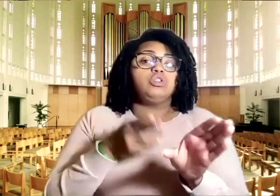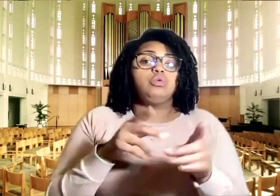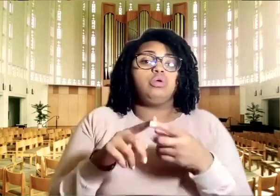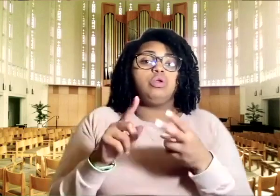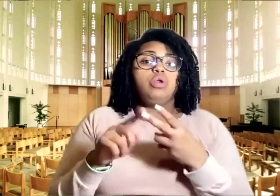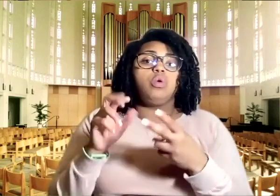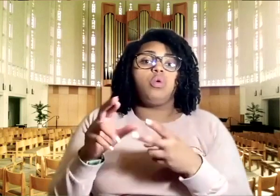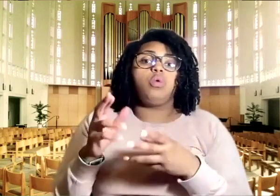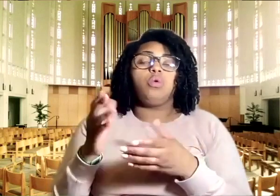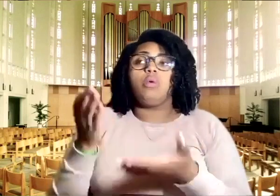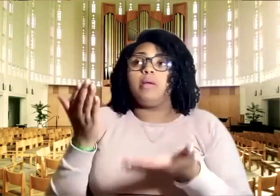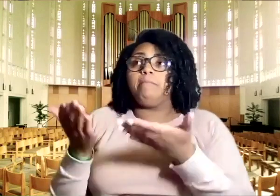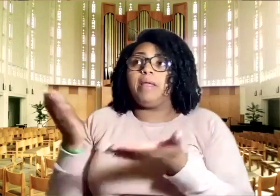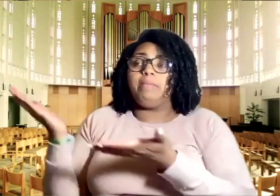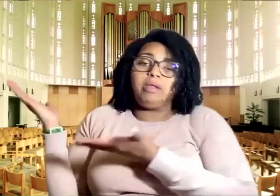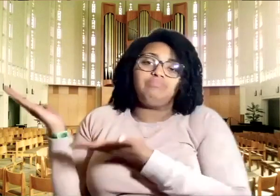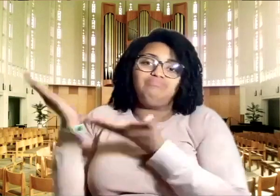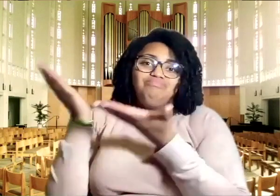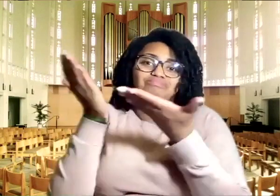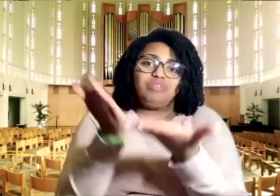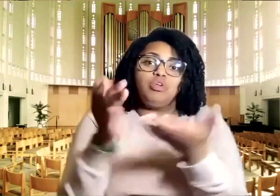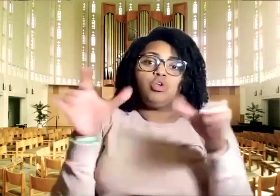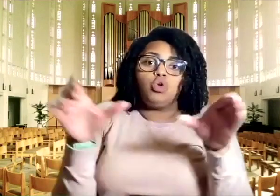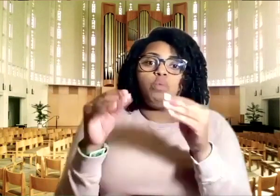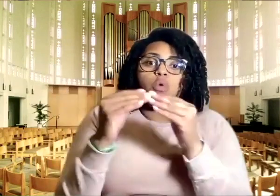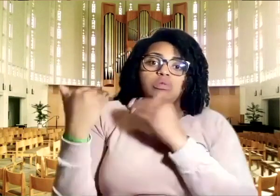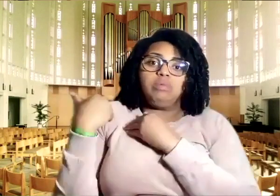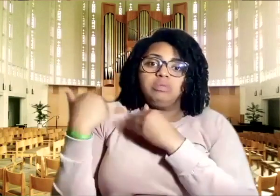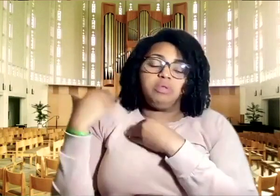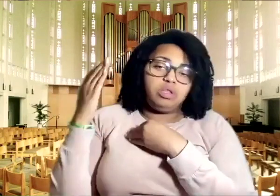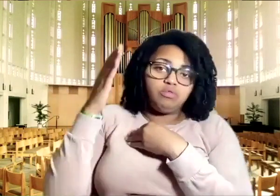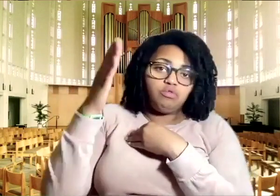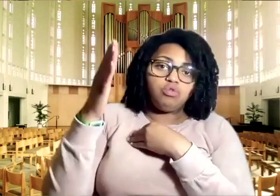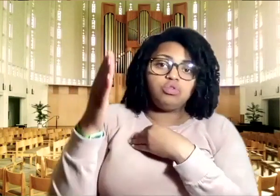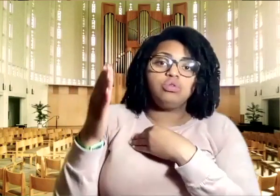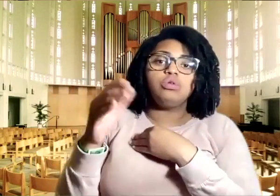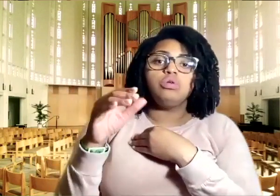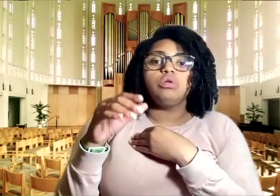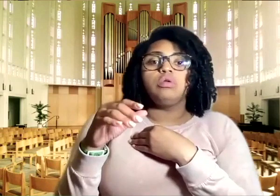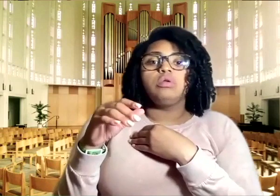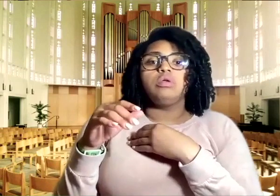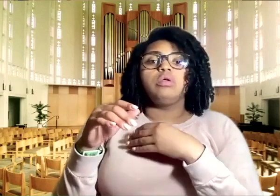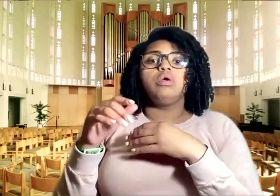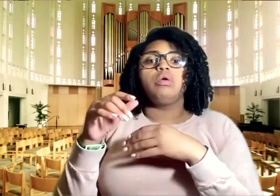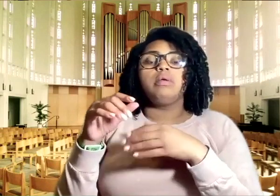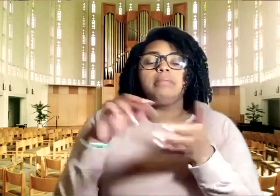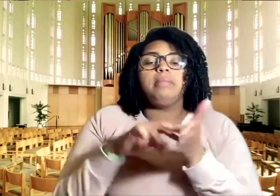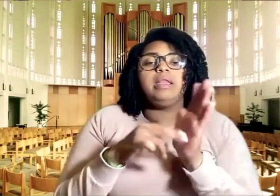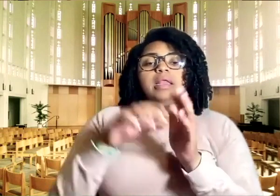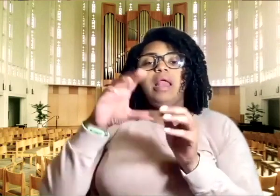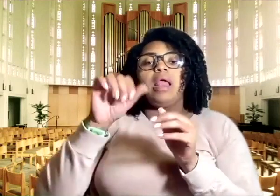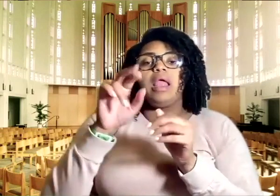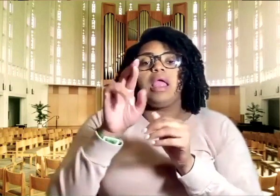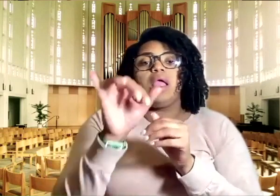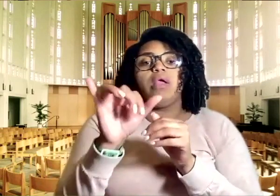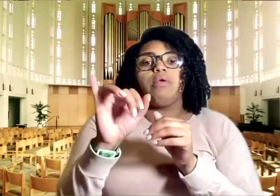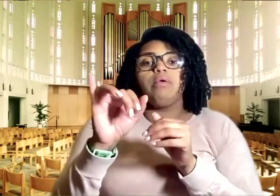torch forward, you know, please let us know that too, because we know that we've got a lot of